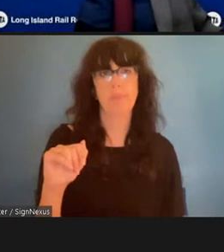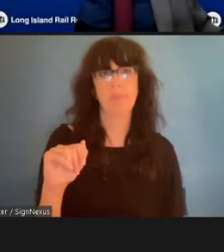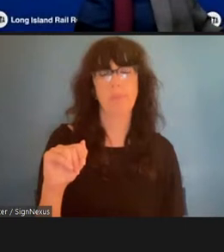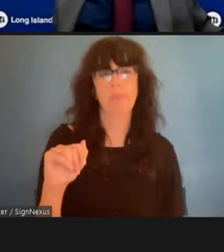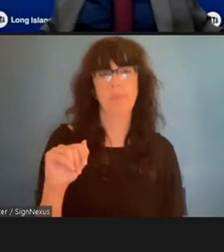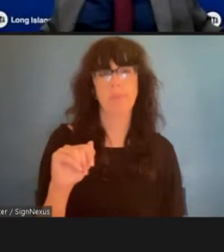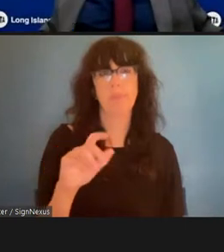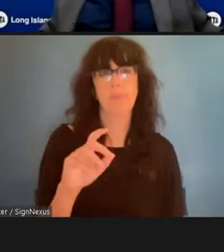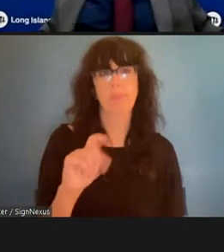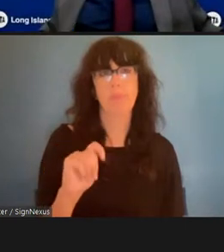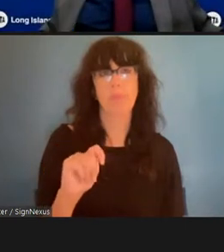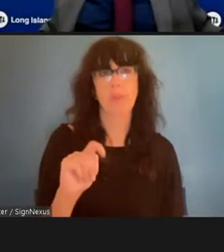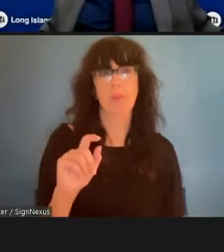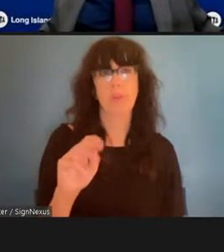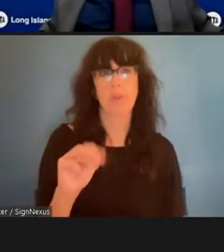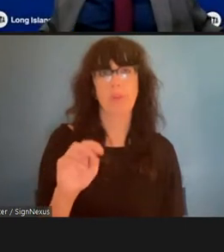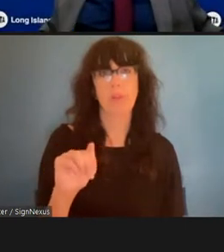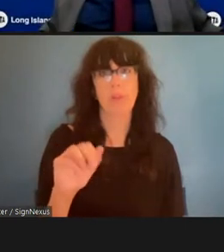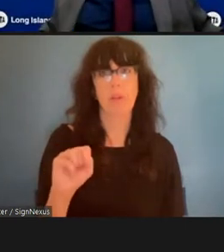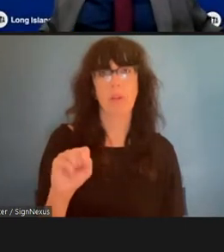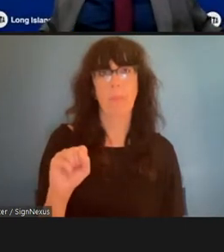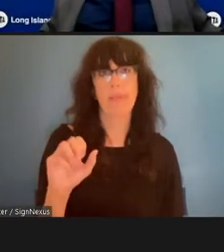thomas neubauer